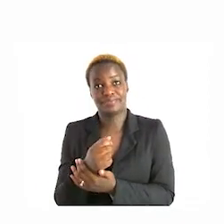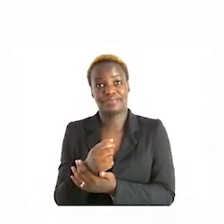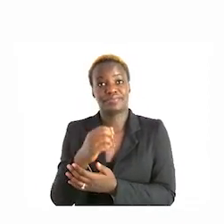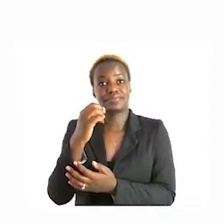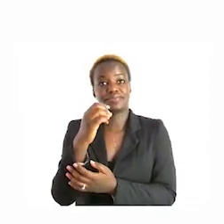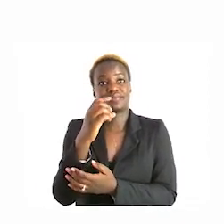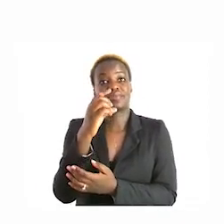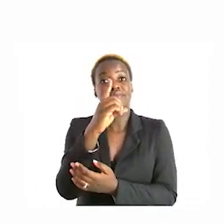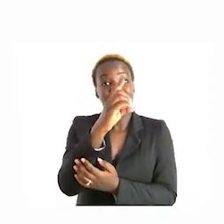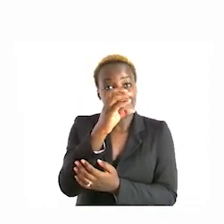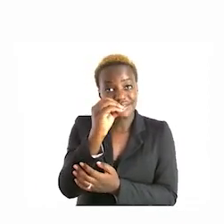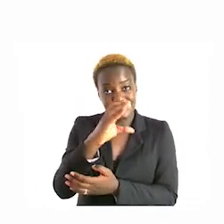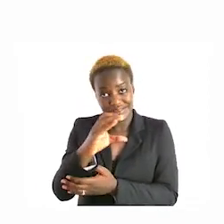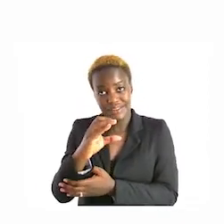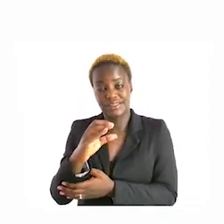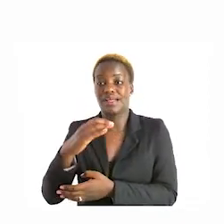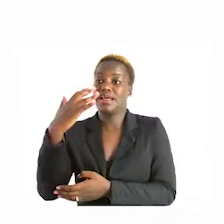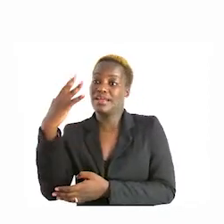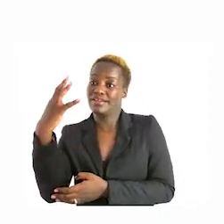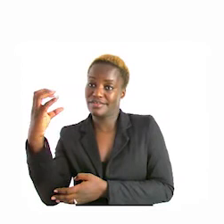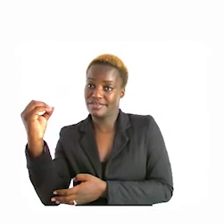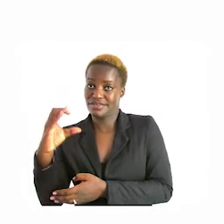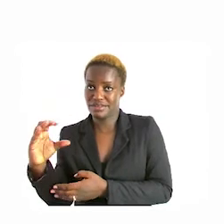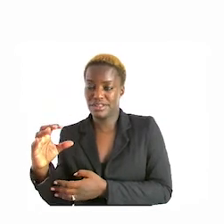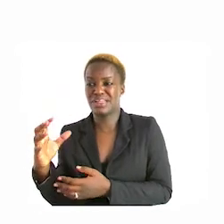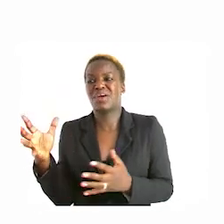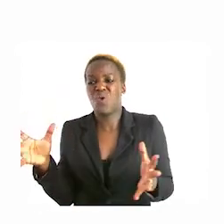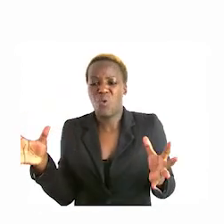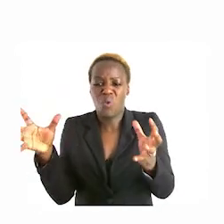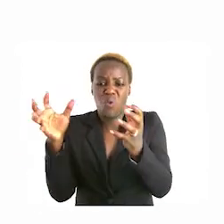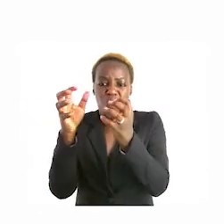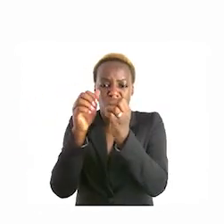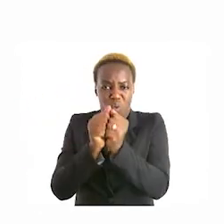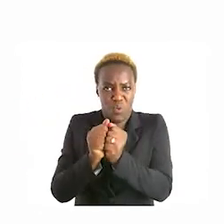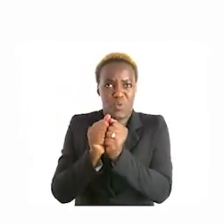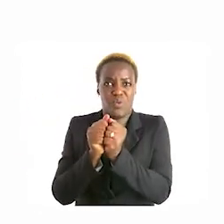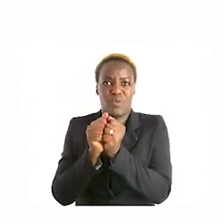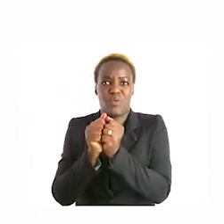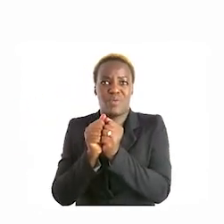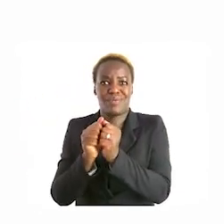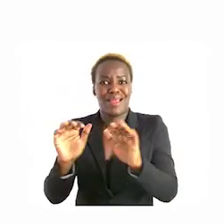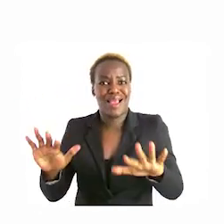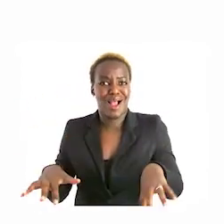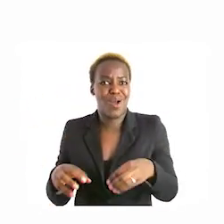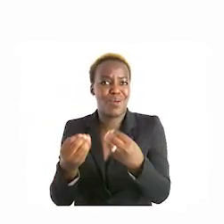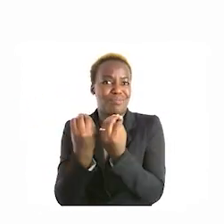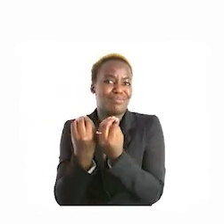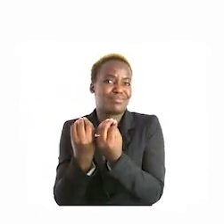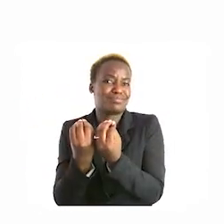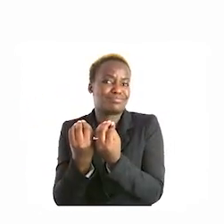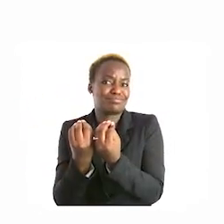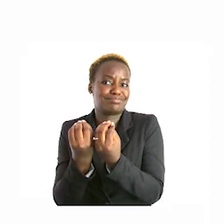10 cent and a 50 cent. So if we have to put all these 3 coins together, how much money do